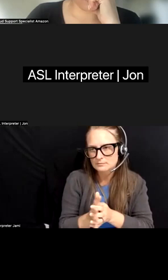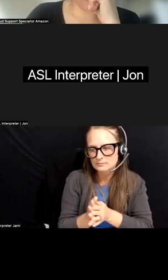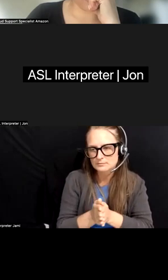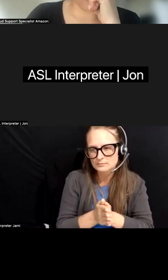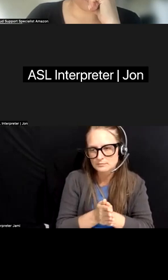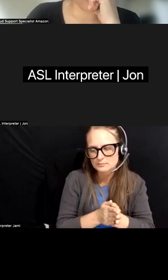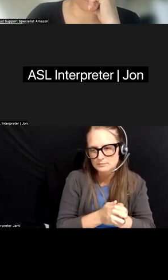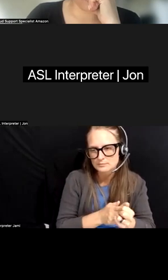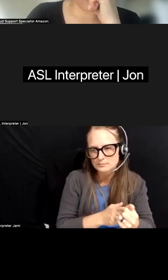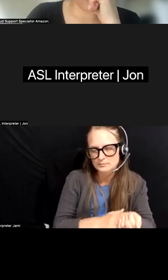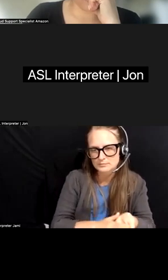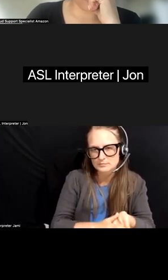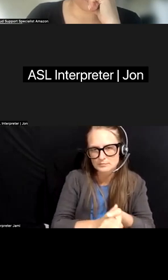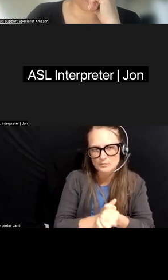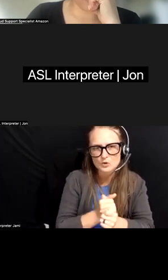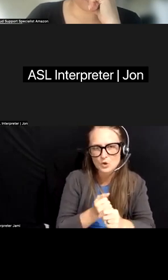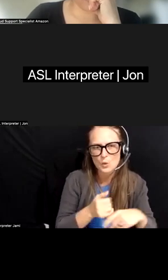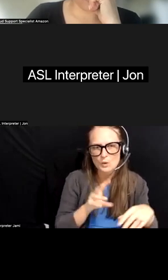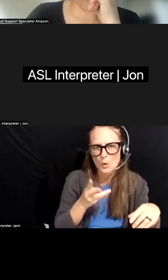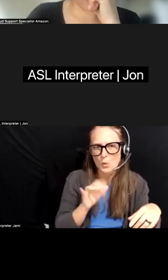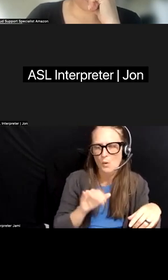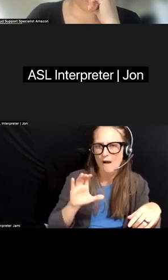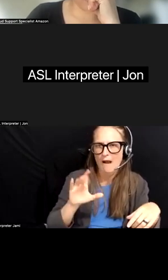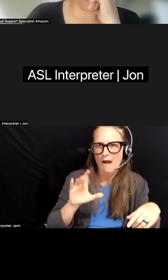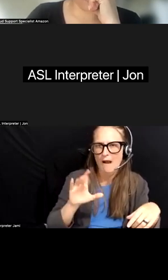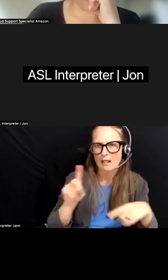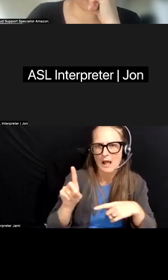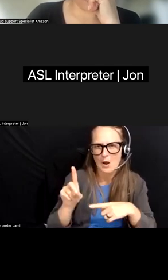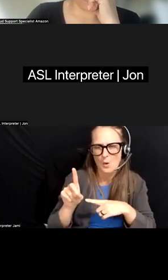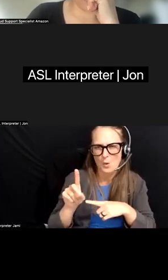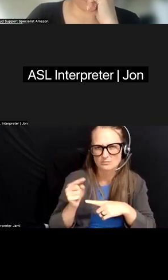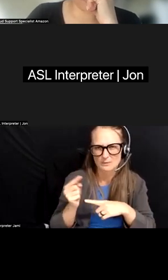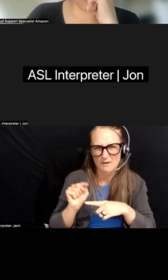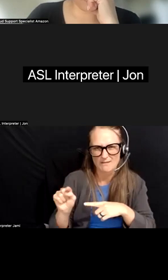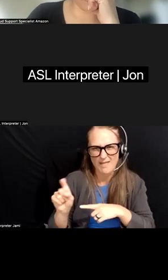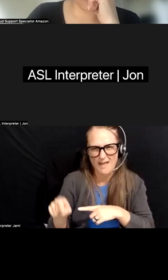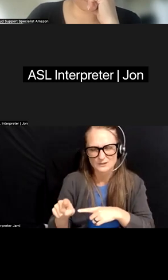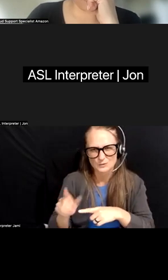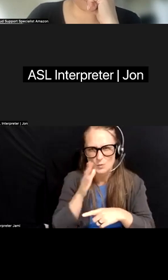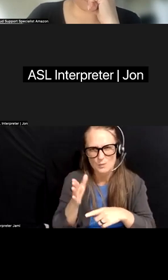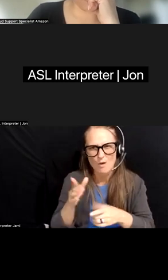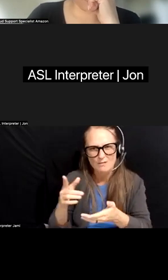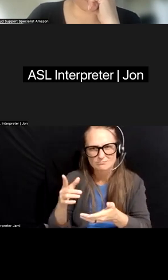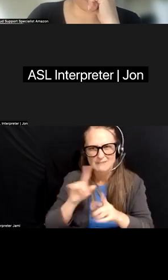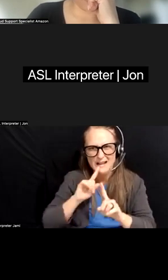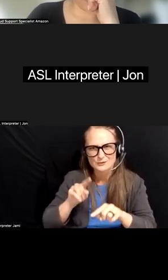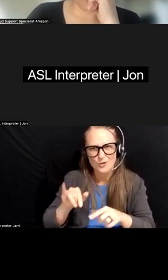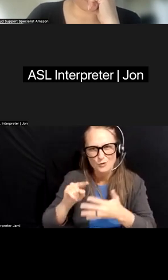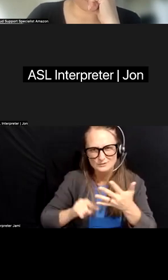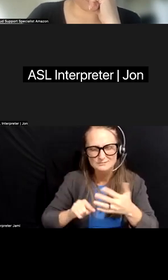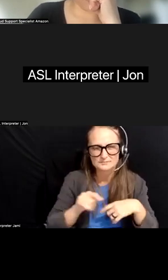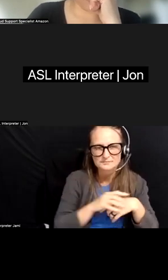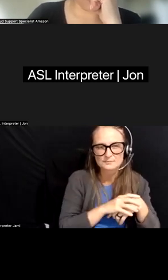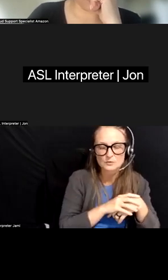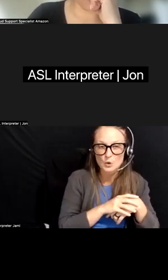asked why cloud. So we're going to address all those questions and look at that. So first thing we're going to look at is, the